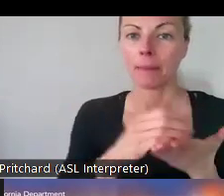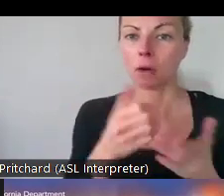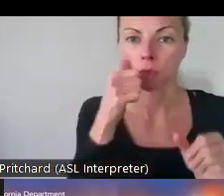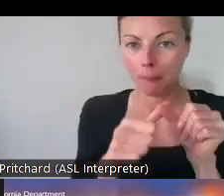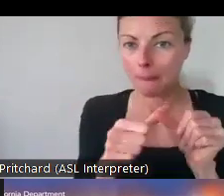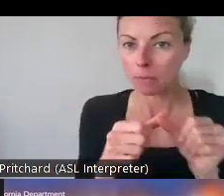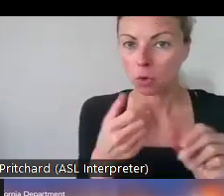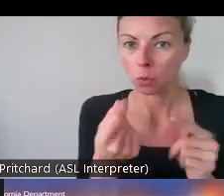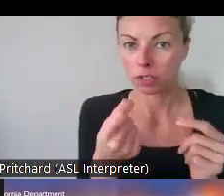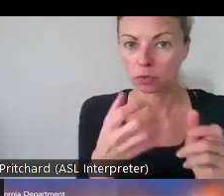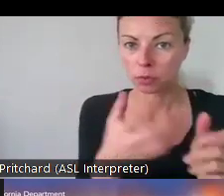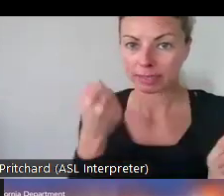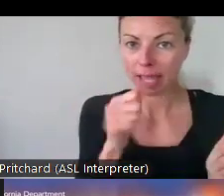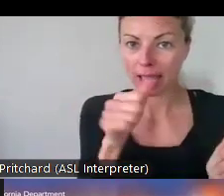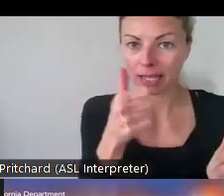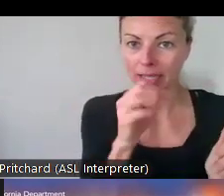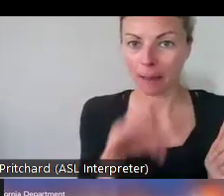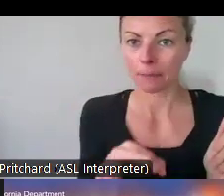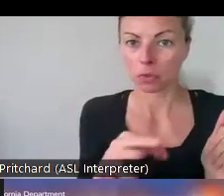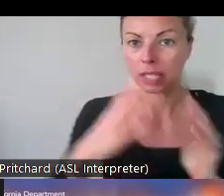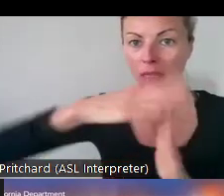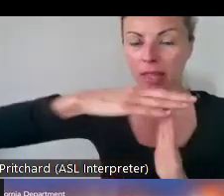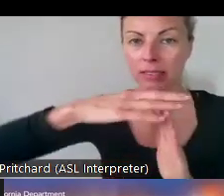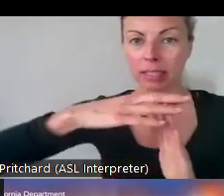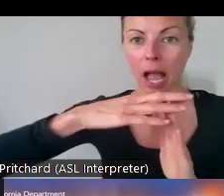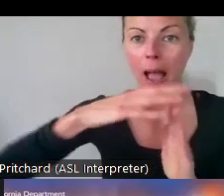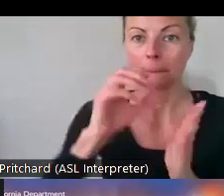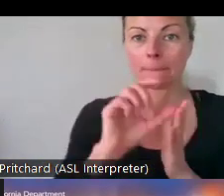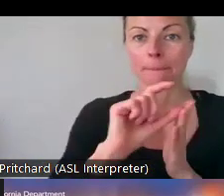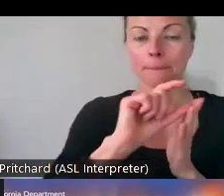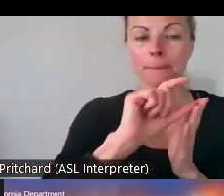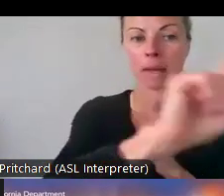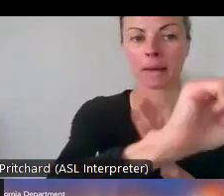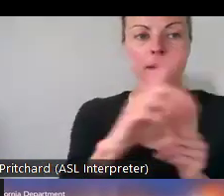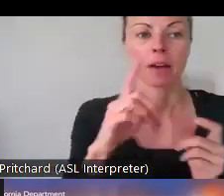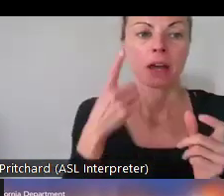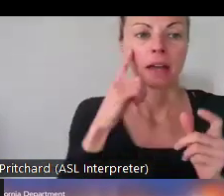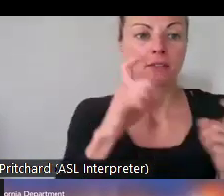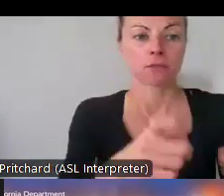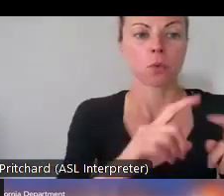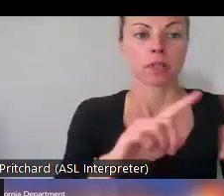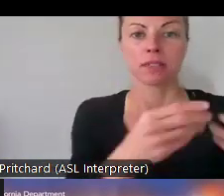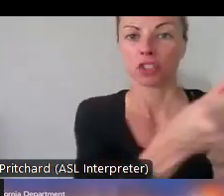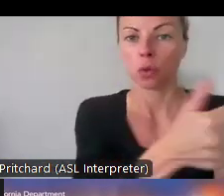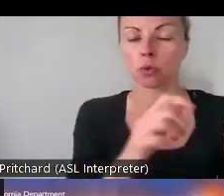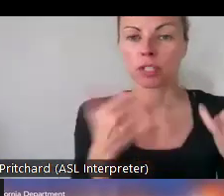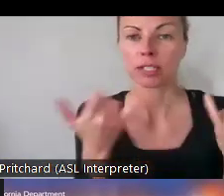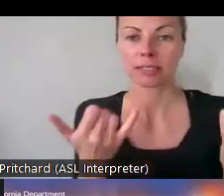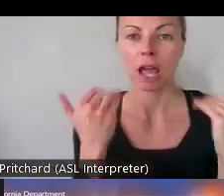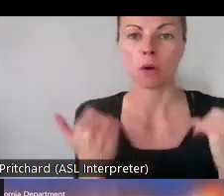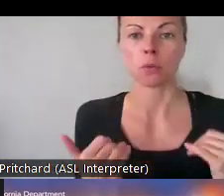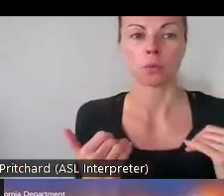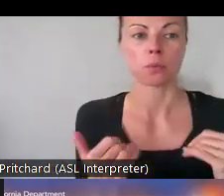from at the onset, and we allocated that to the side for the AAA administration. At this point, we now take